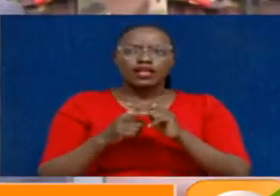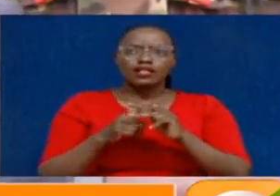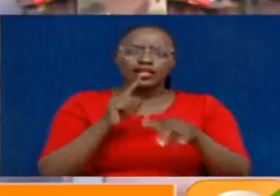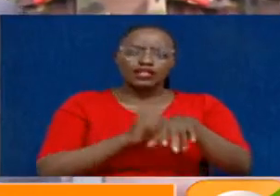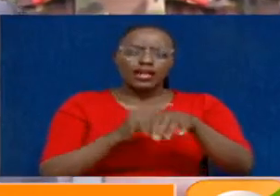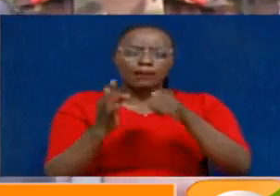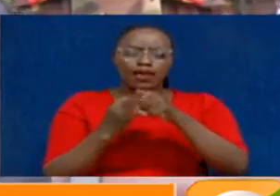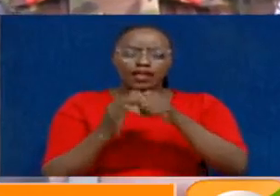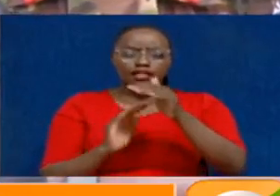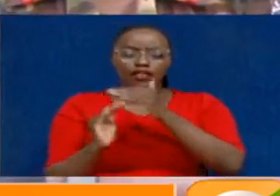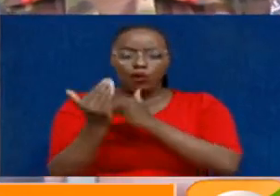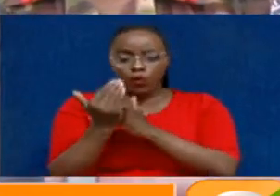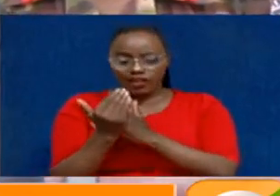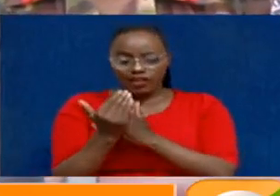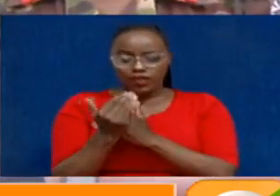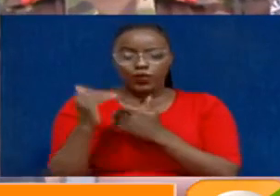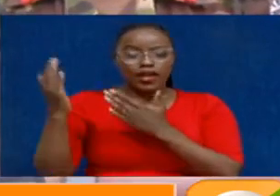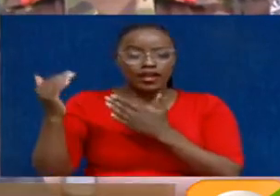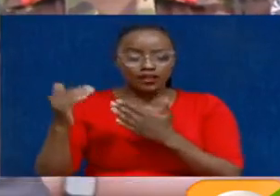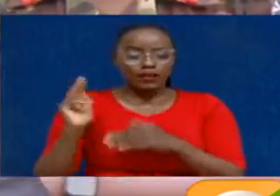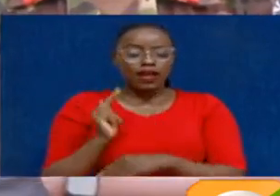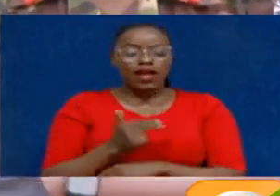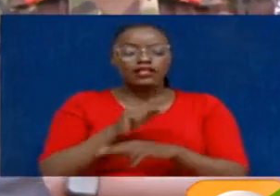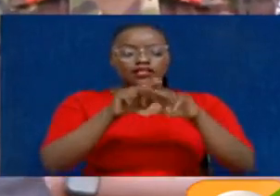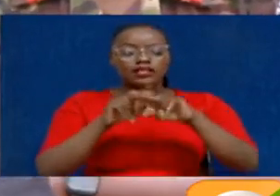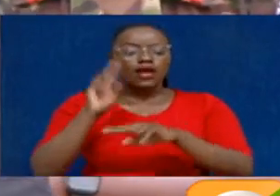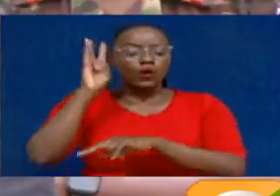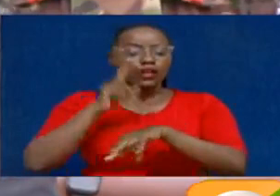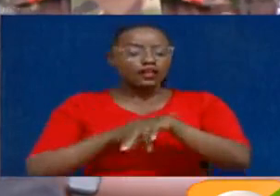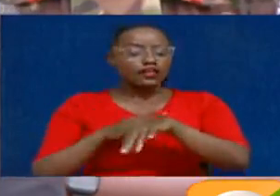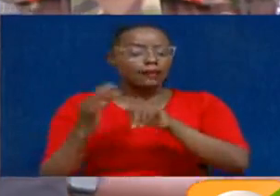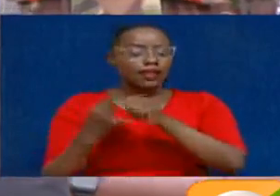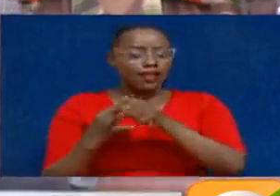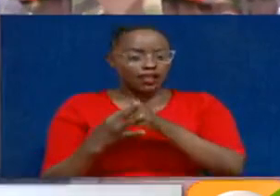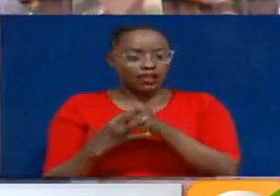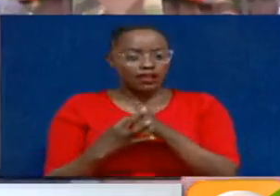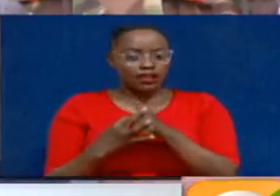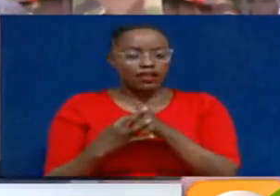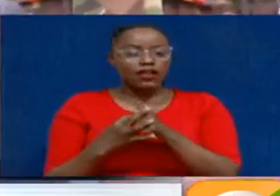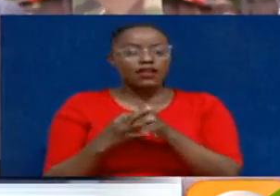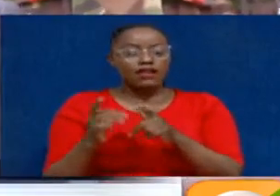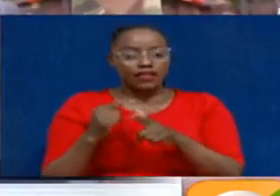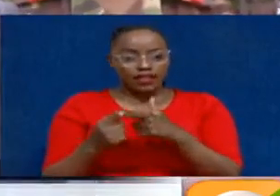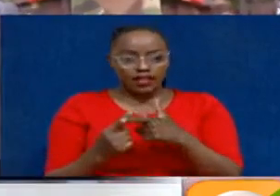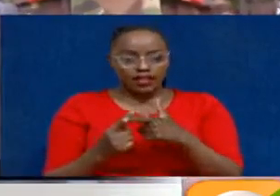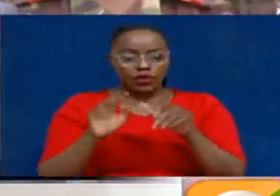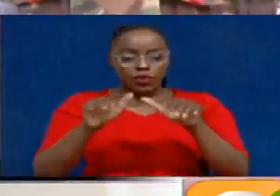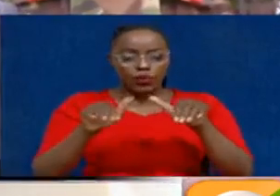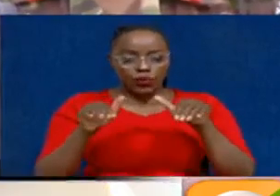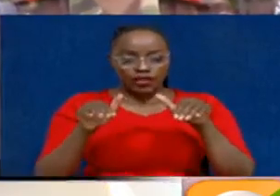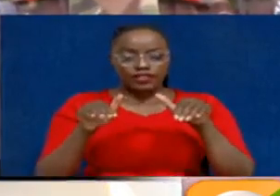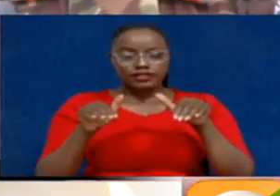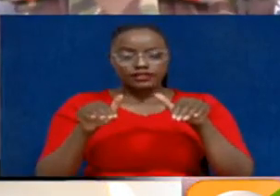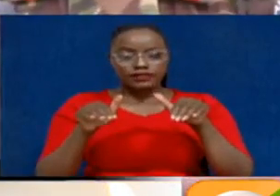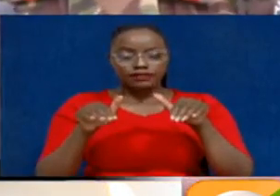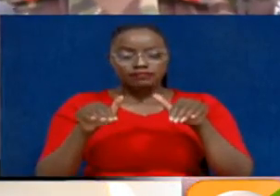at 8 o'clock. We expect that we all should be seated at 8 o'clock, and then we'll wait for